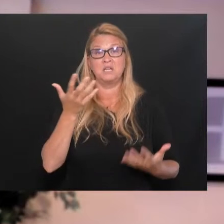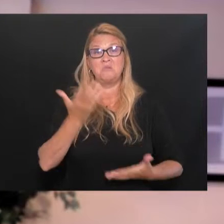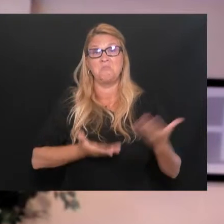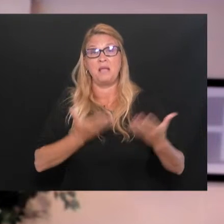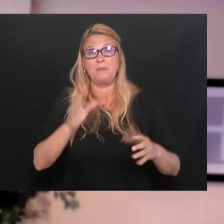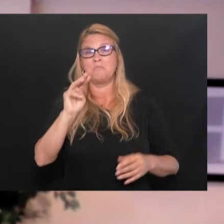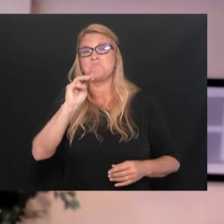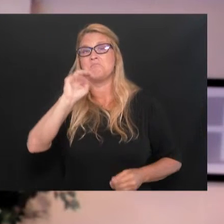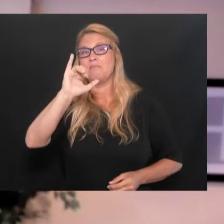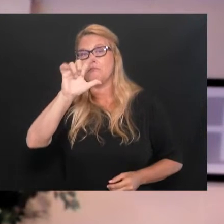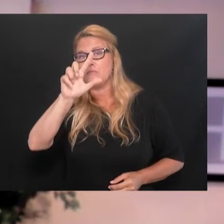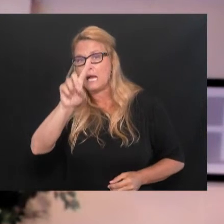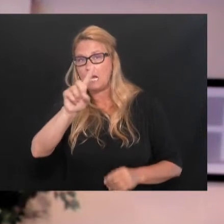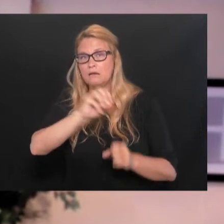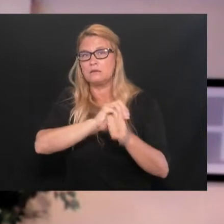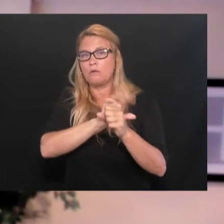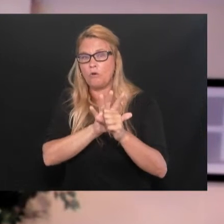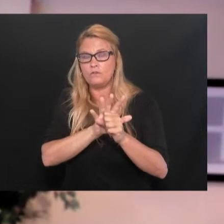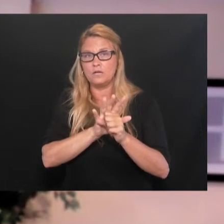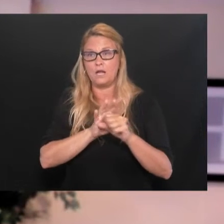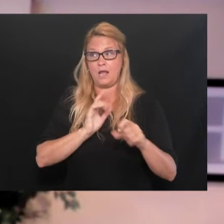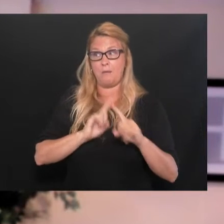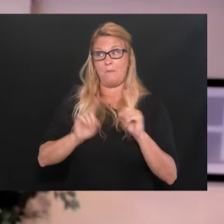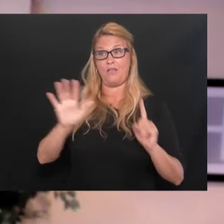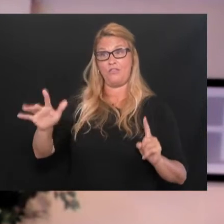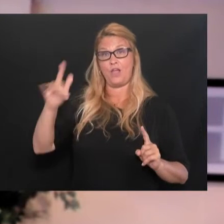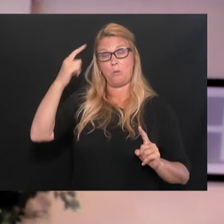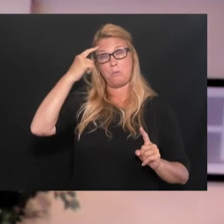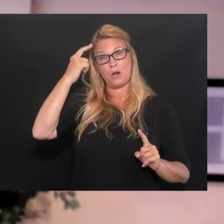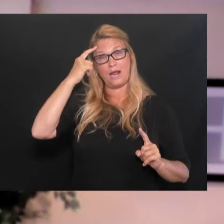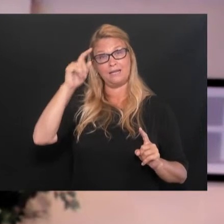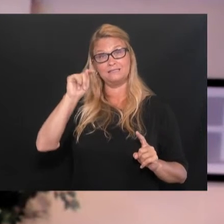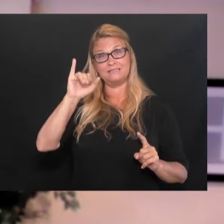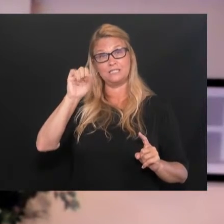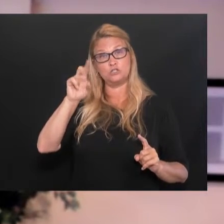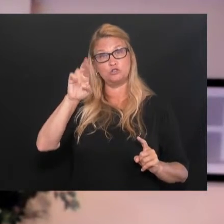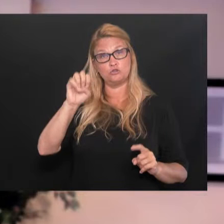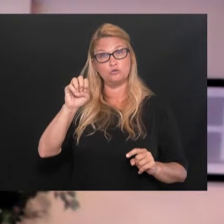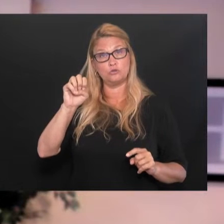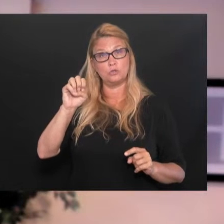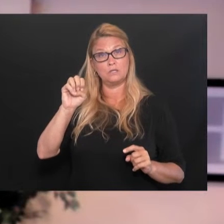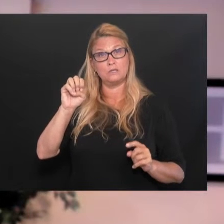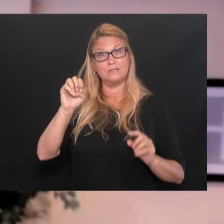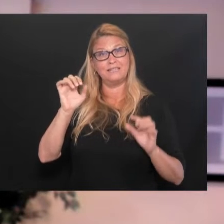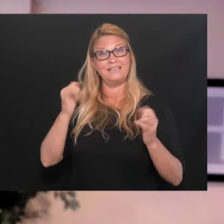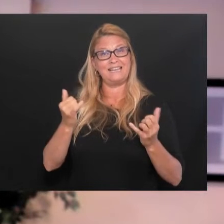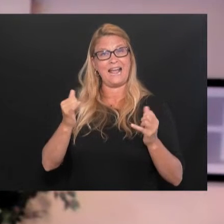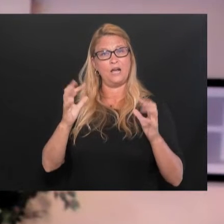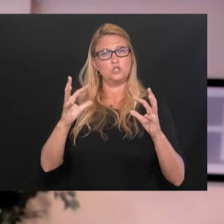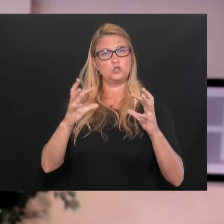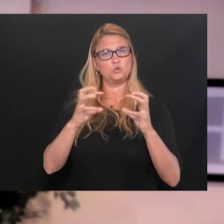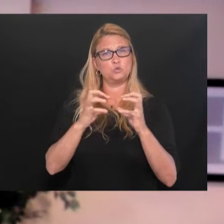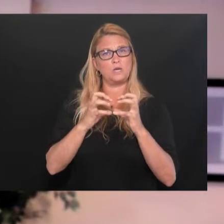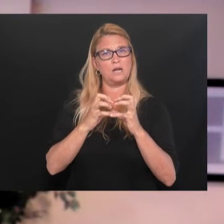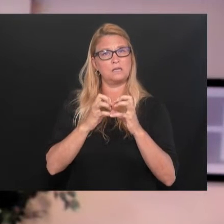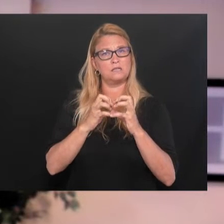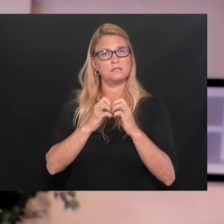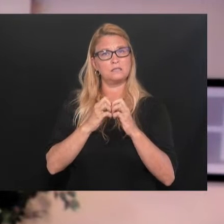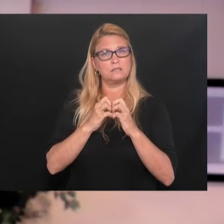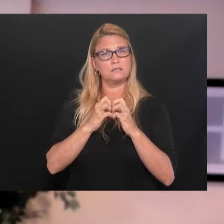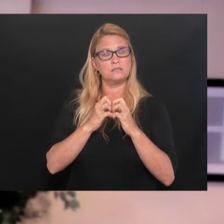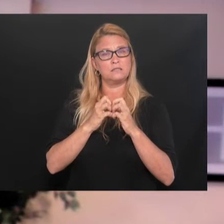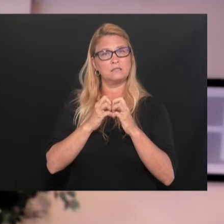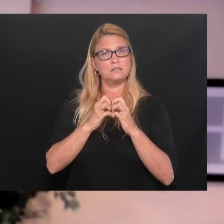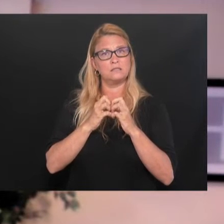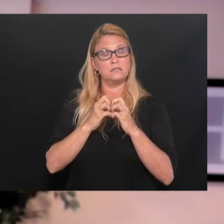but they're finding that some of the brain tissue has shrunk during their episode of COVID-19, particularly in the